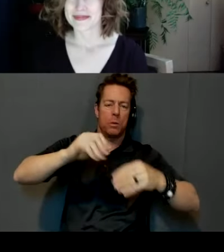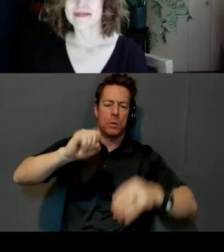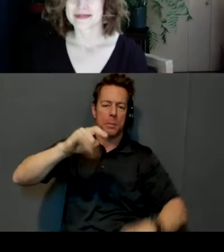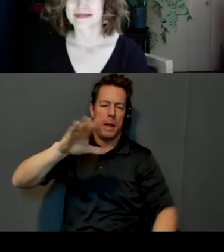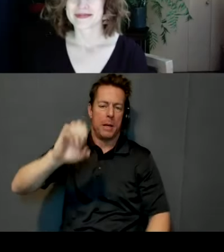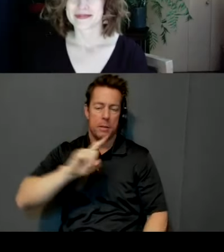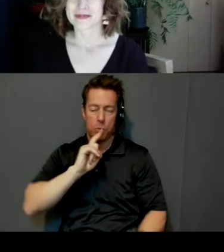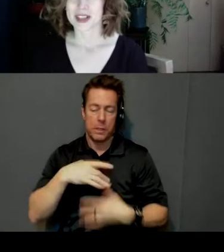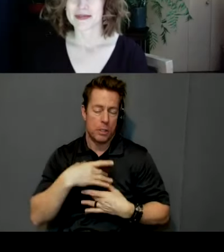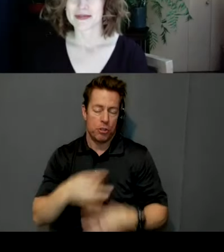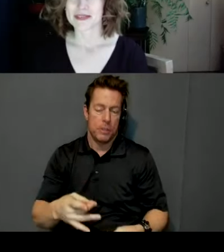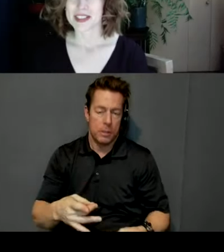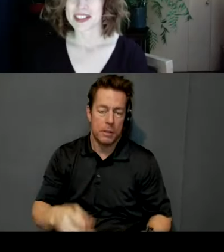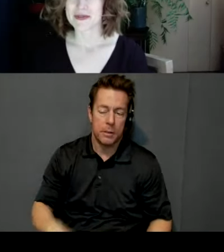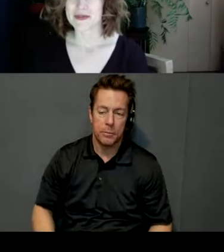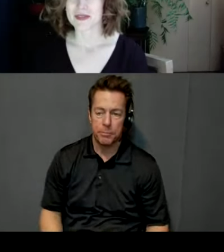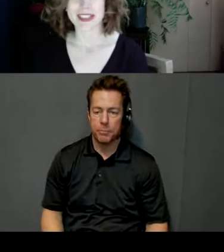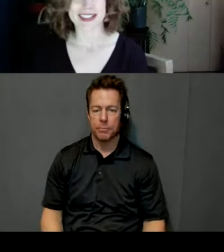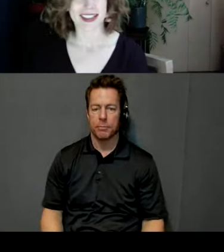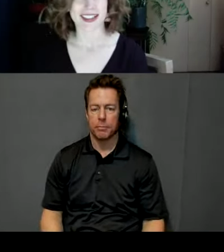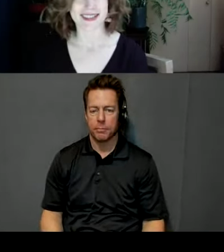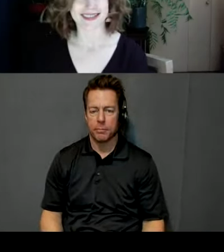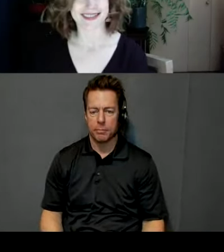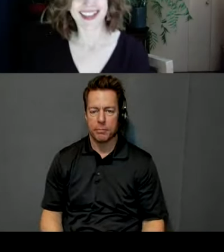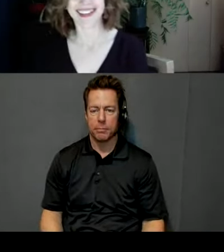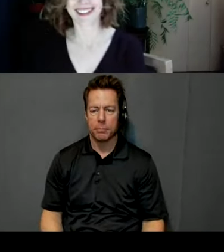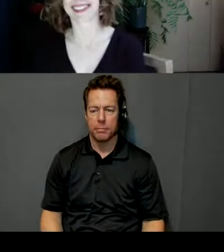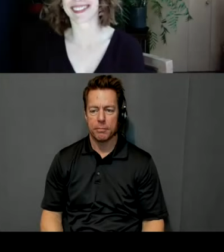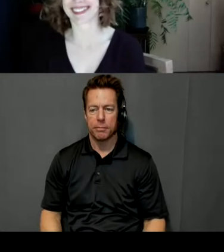interesting. You'll see it I hope on the inside.